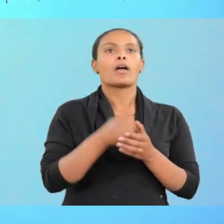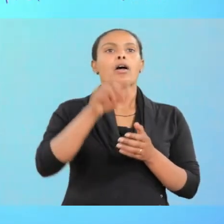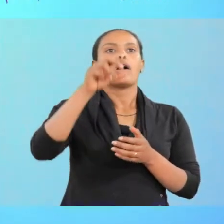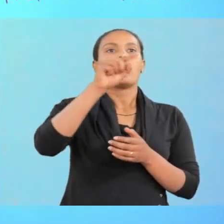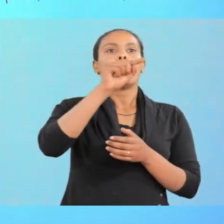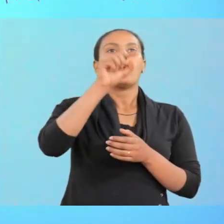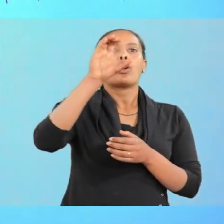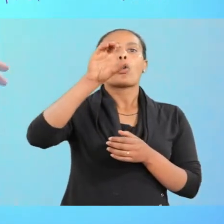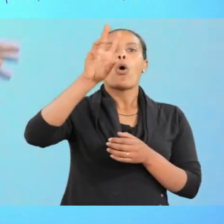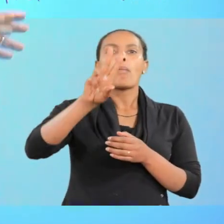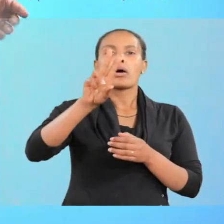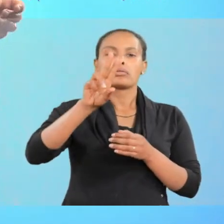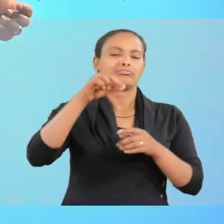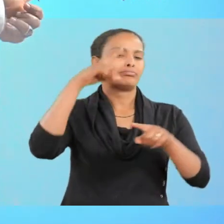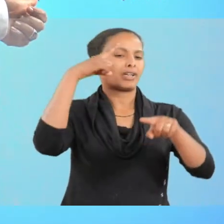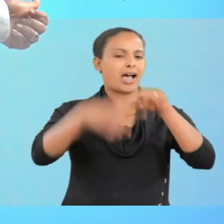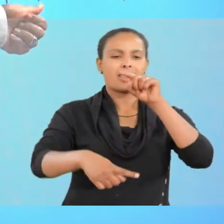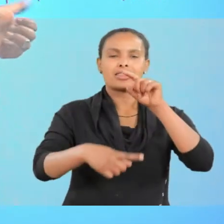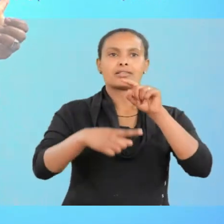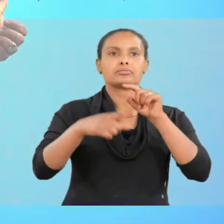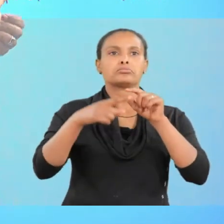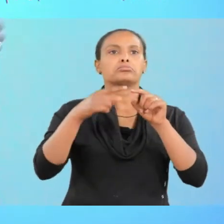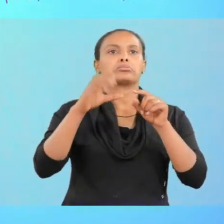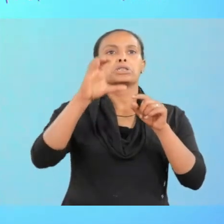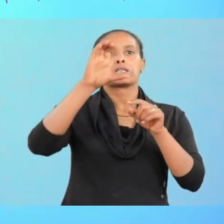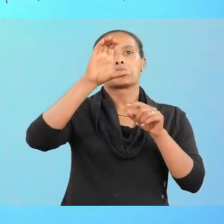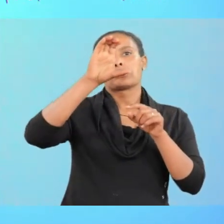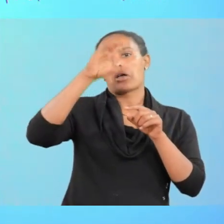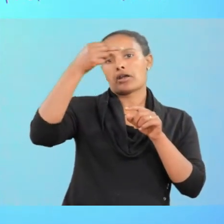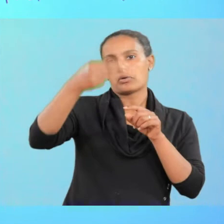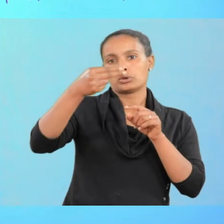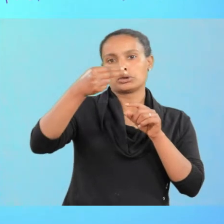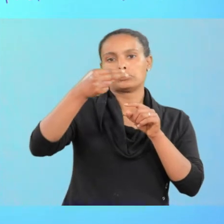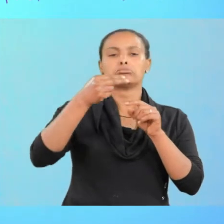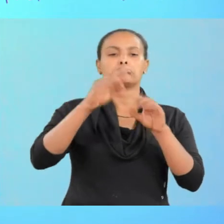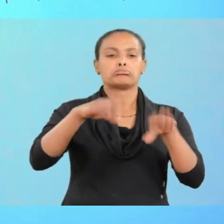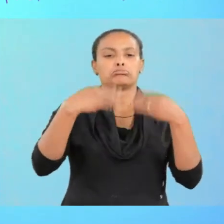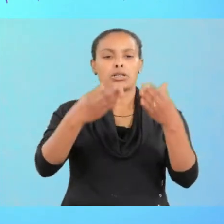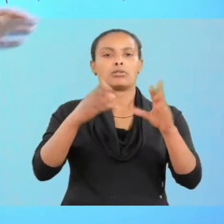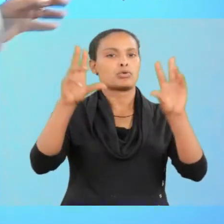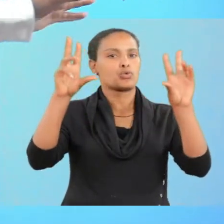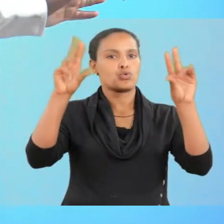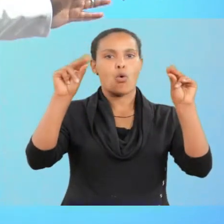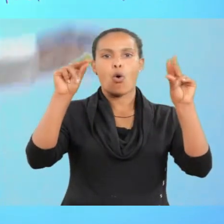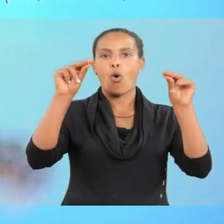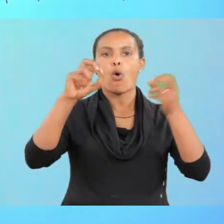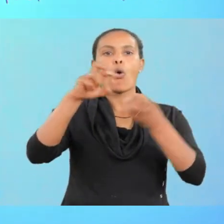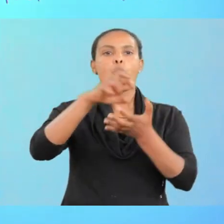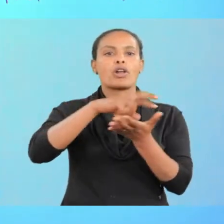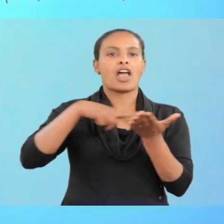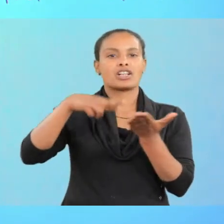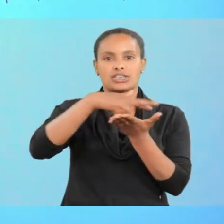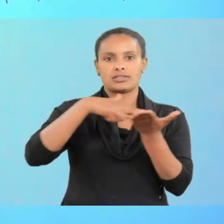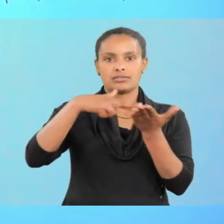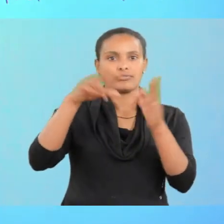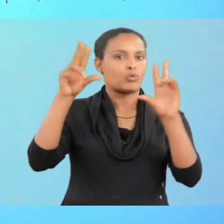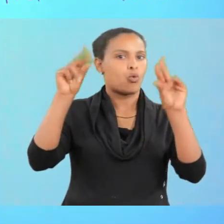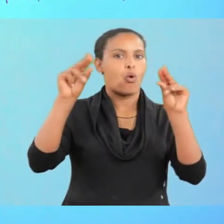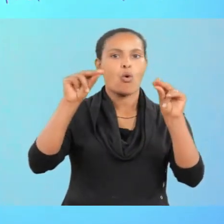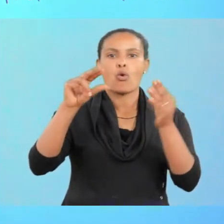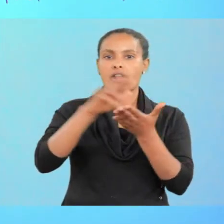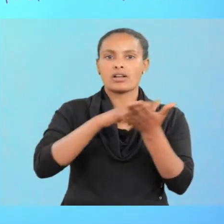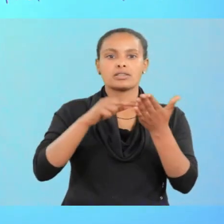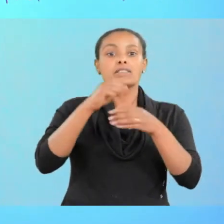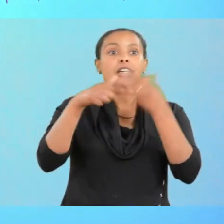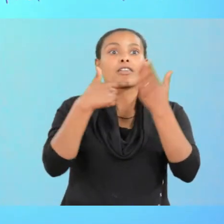Copper can't displace hydrogen from a substance. No reaction.